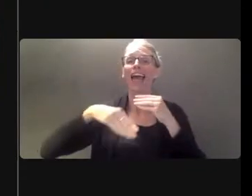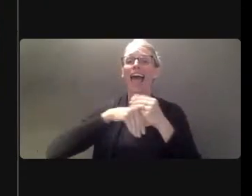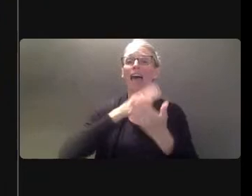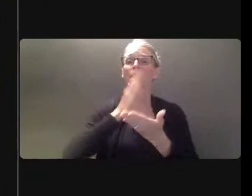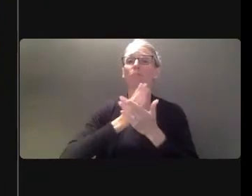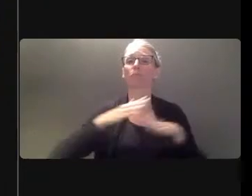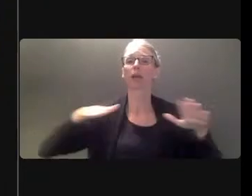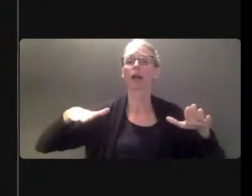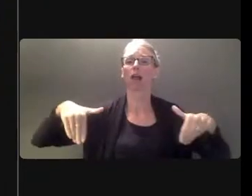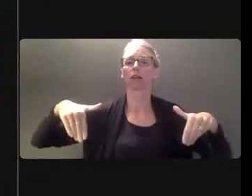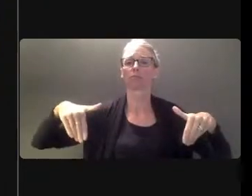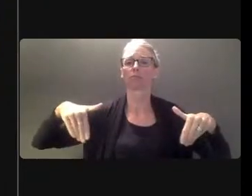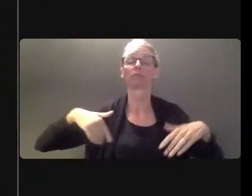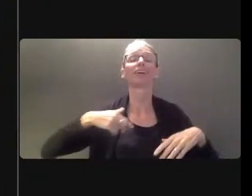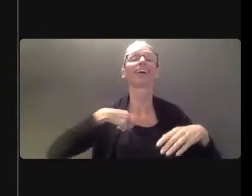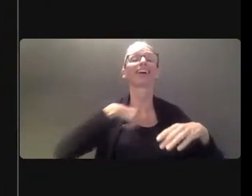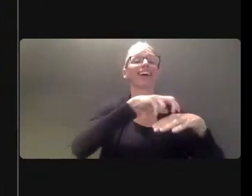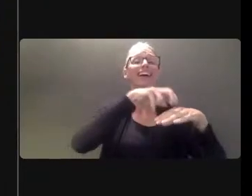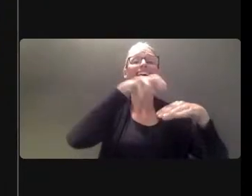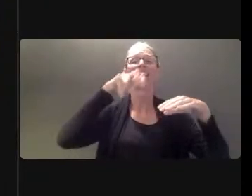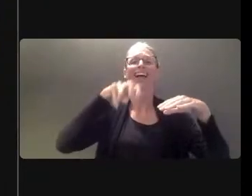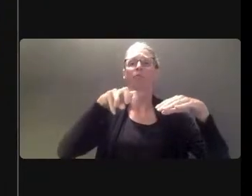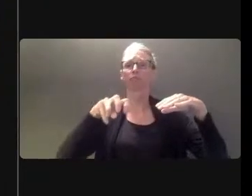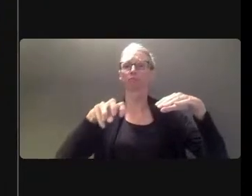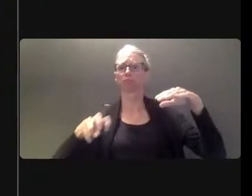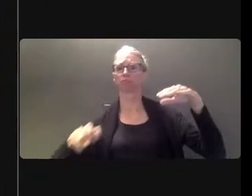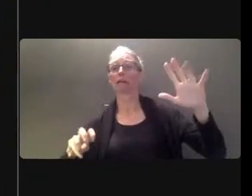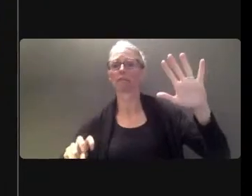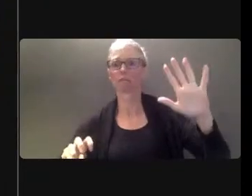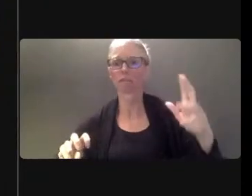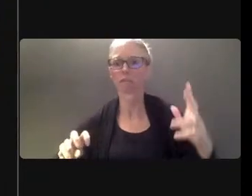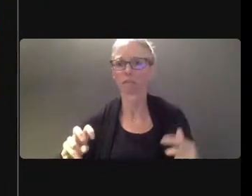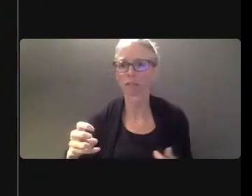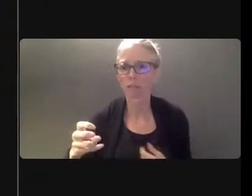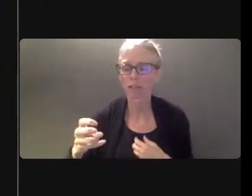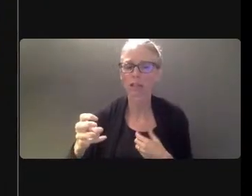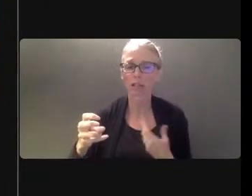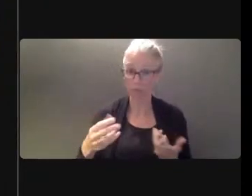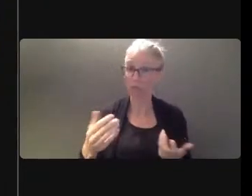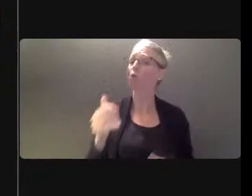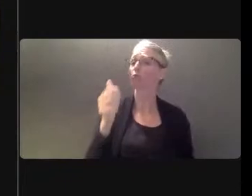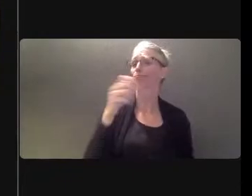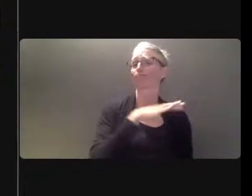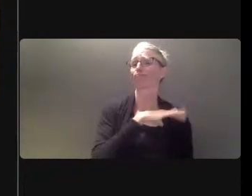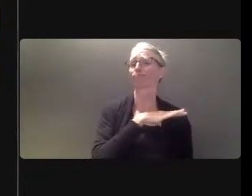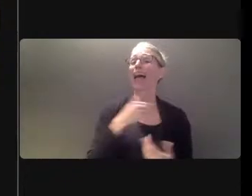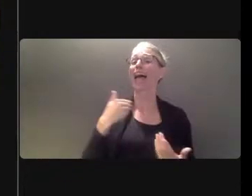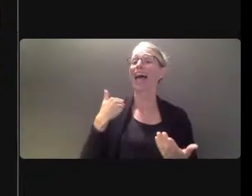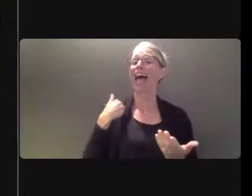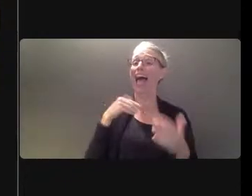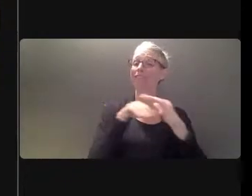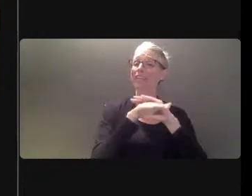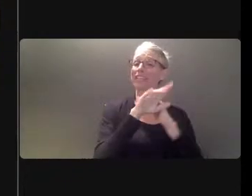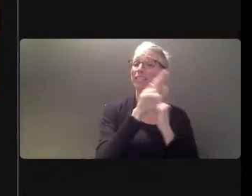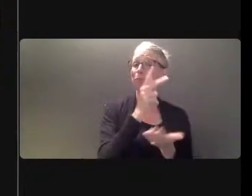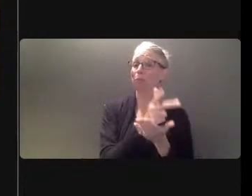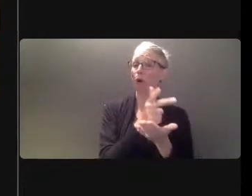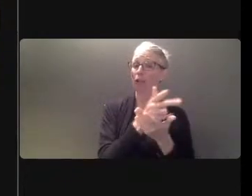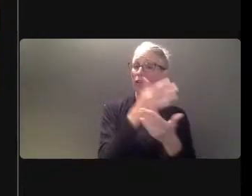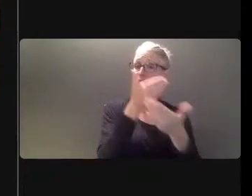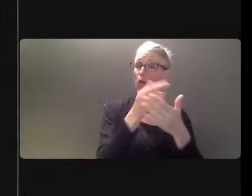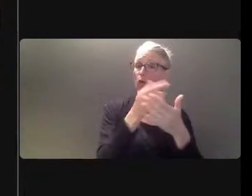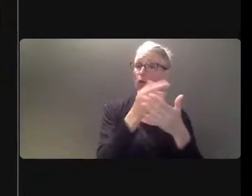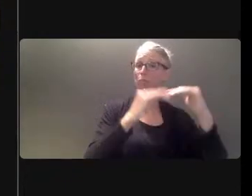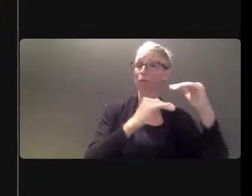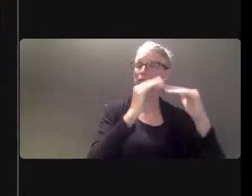issue too, depending on, we might have great accessible parking that's very close, but if it's on a hill, then that makes it that